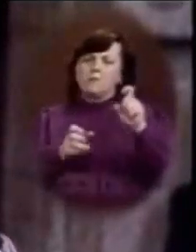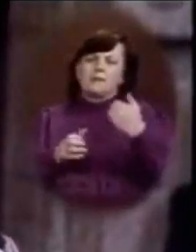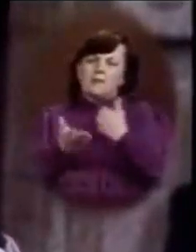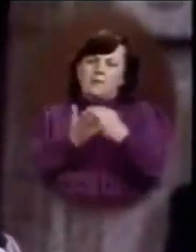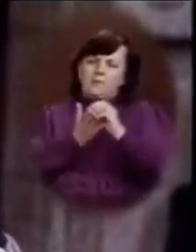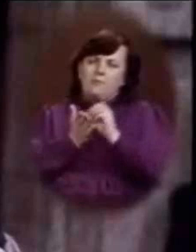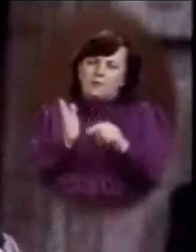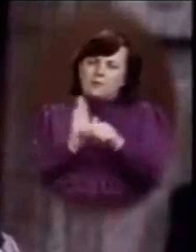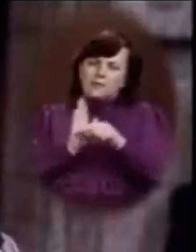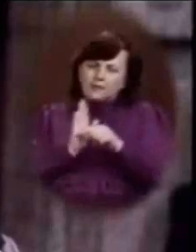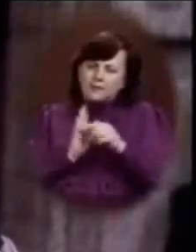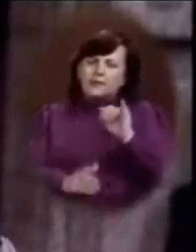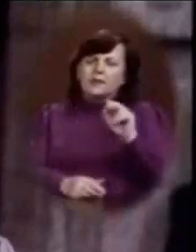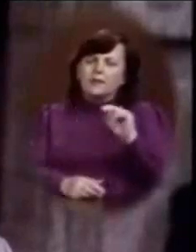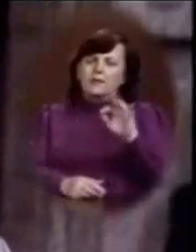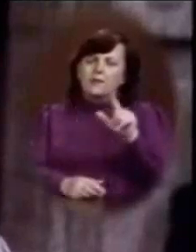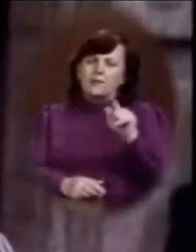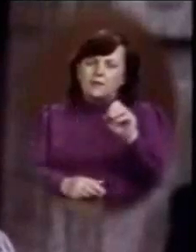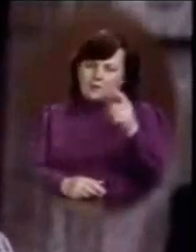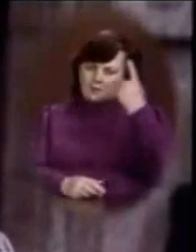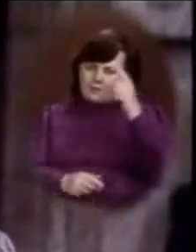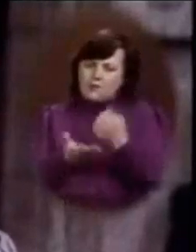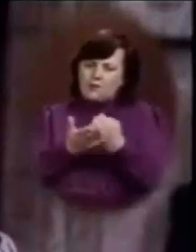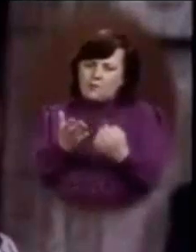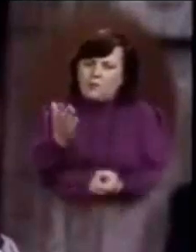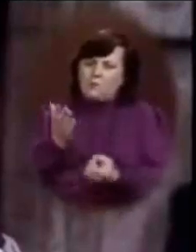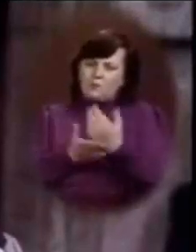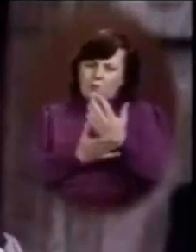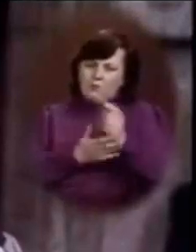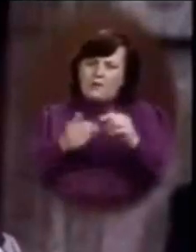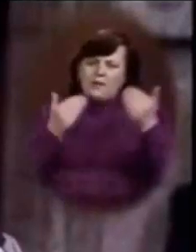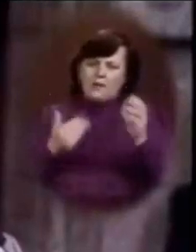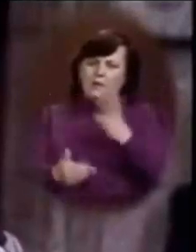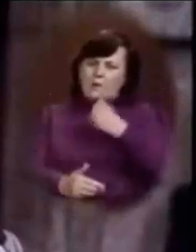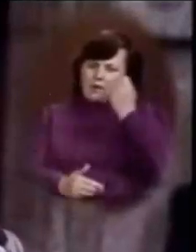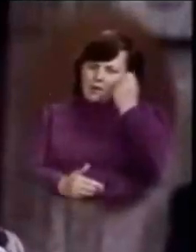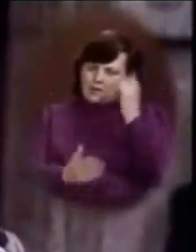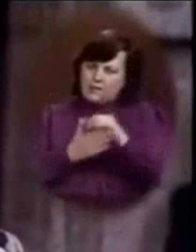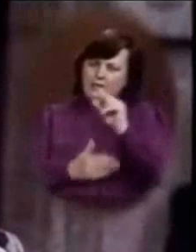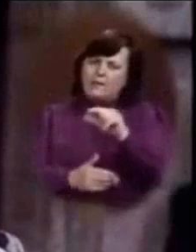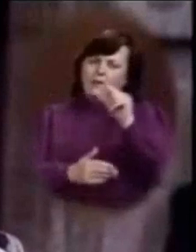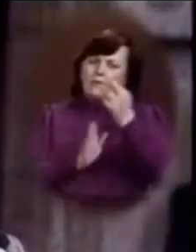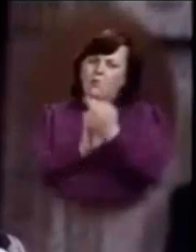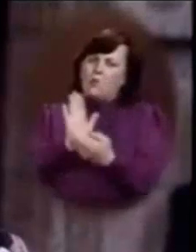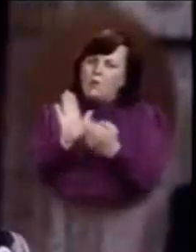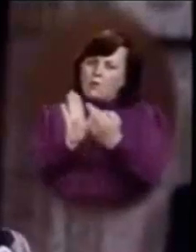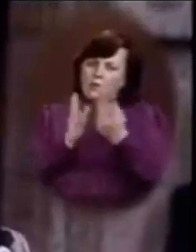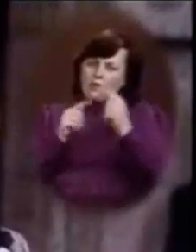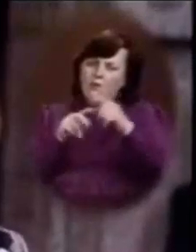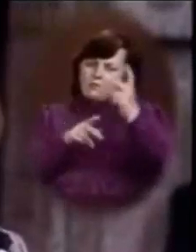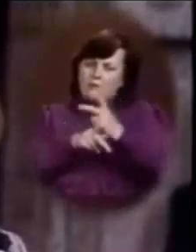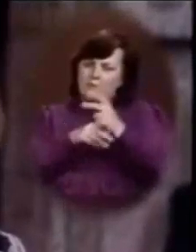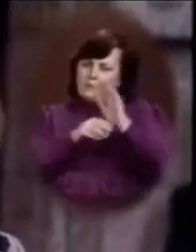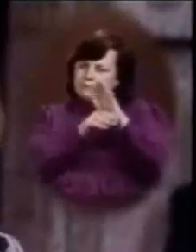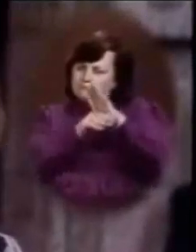of inflation to get economic growth. Now it is understood that the government's role is to keep downward